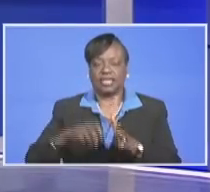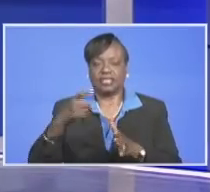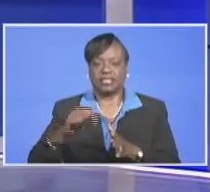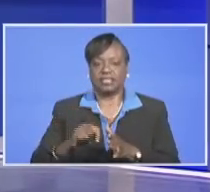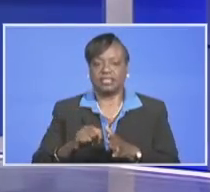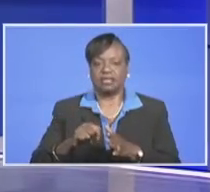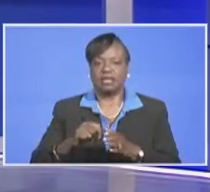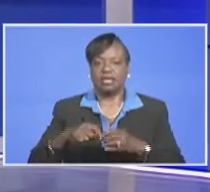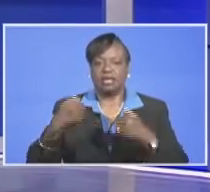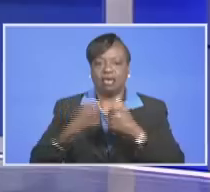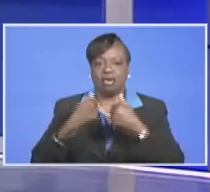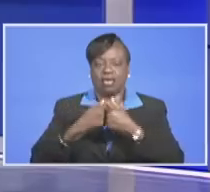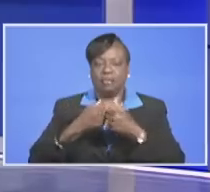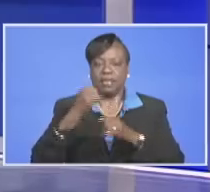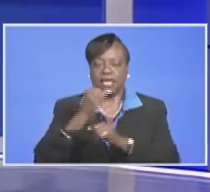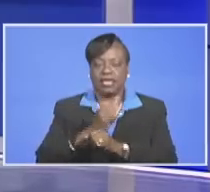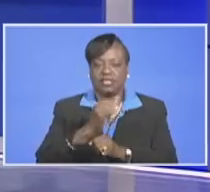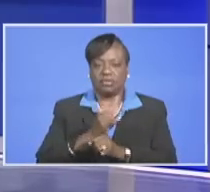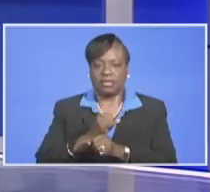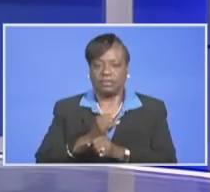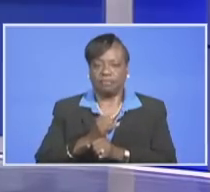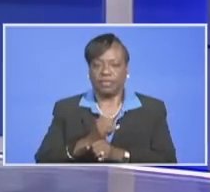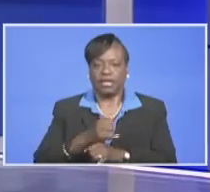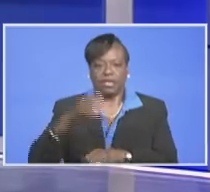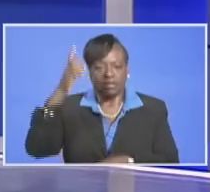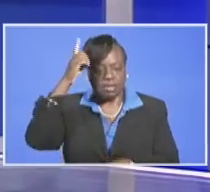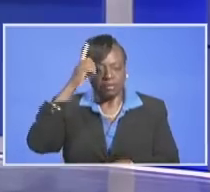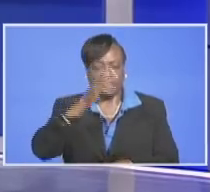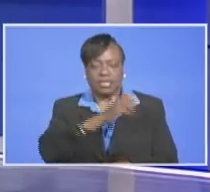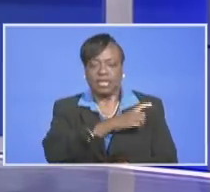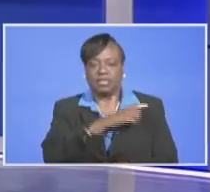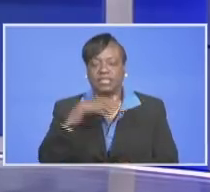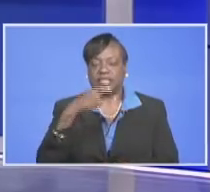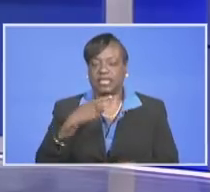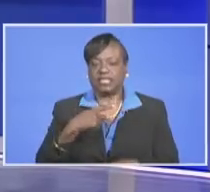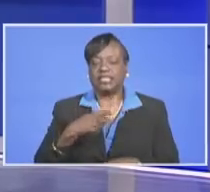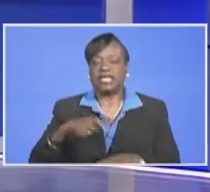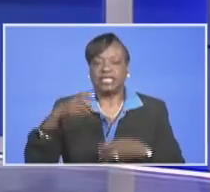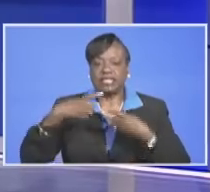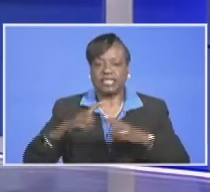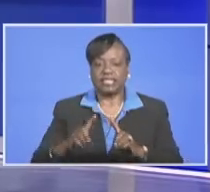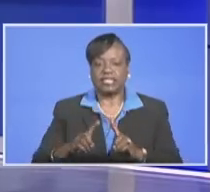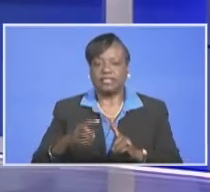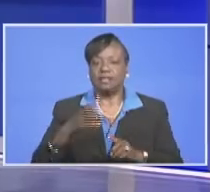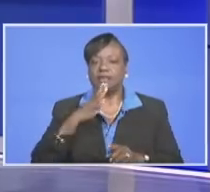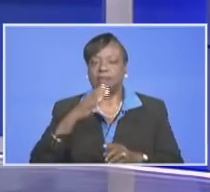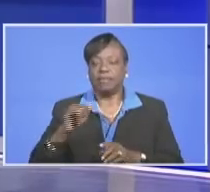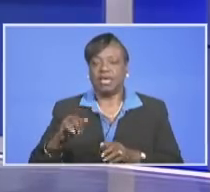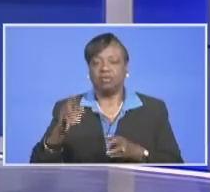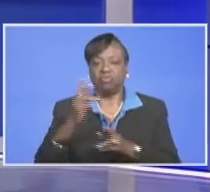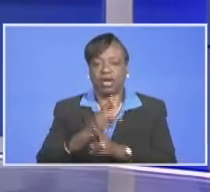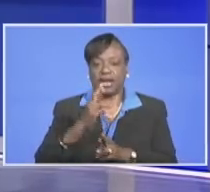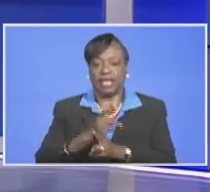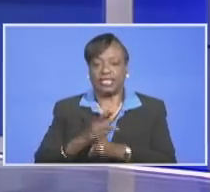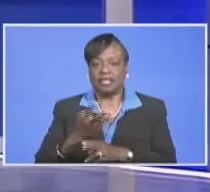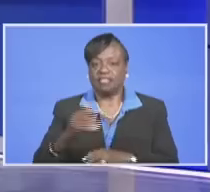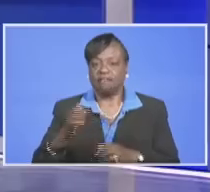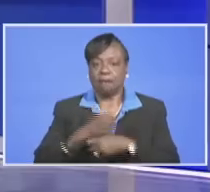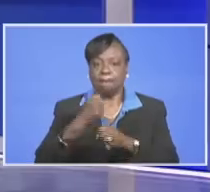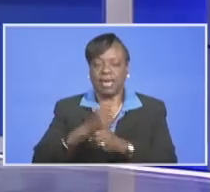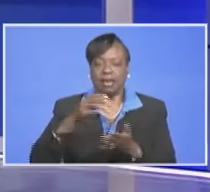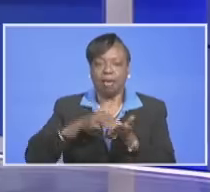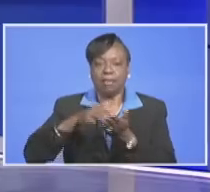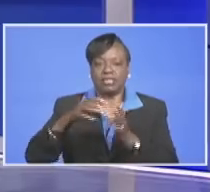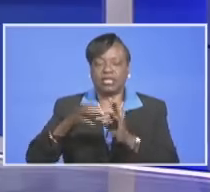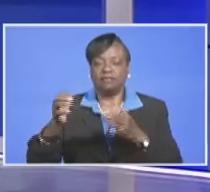de Aguilar feels that since being regularized, the gaming industry has made millions. He indicated that profits will initially go down, but as the